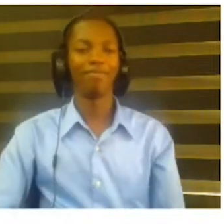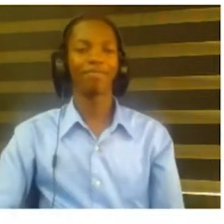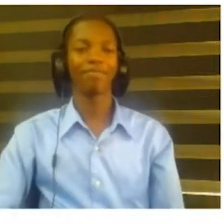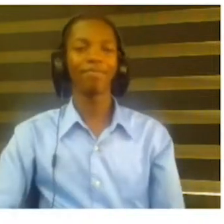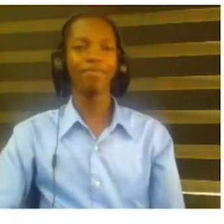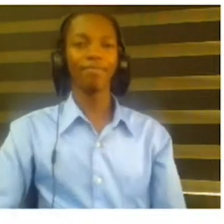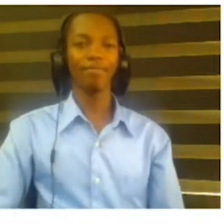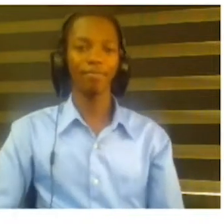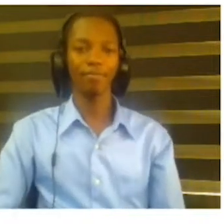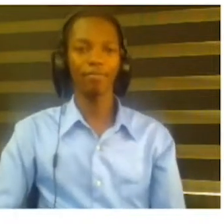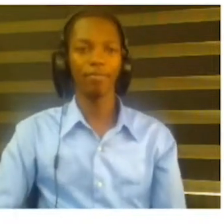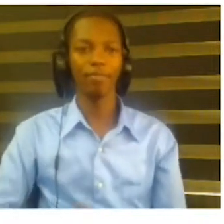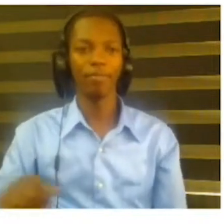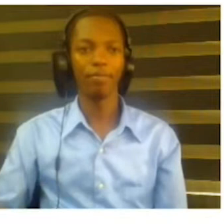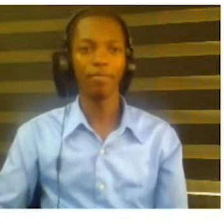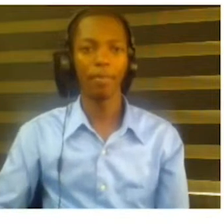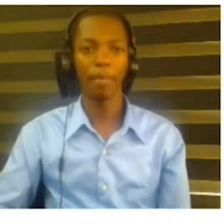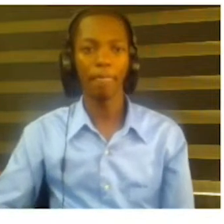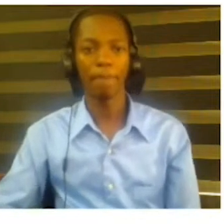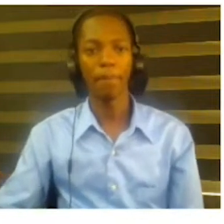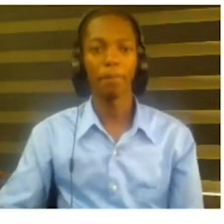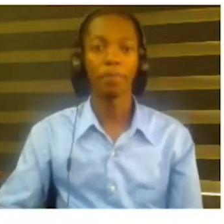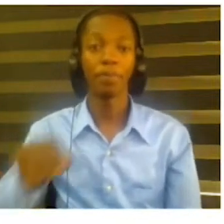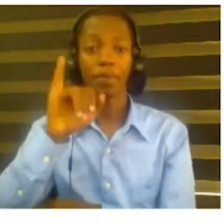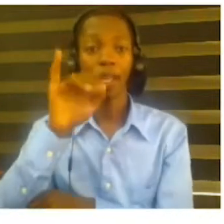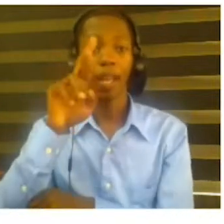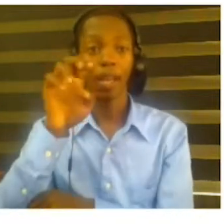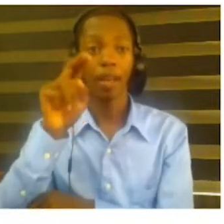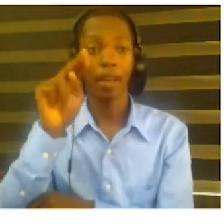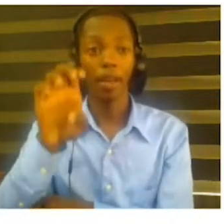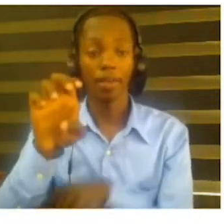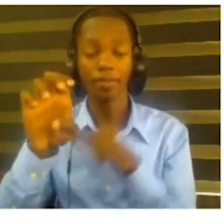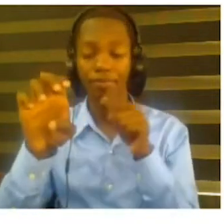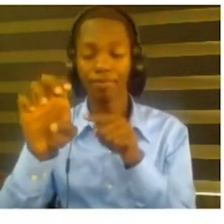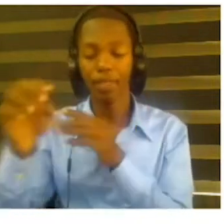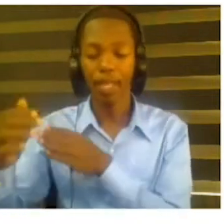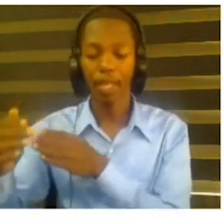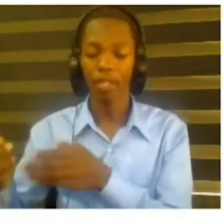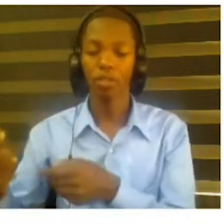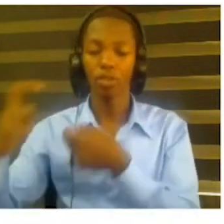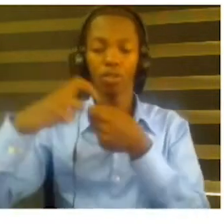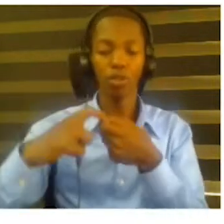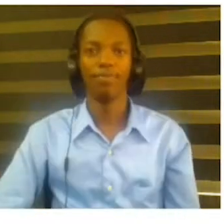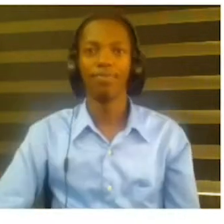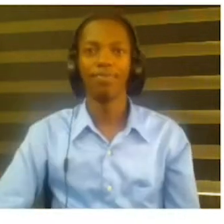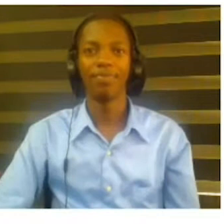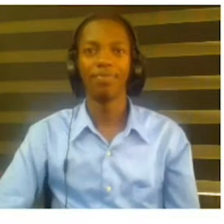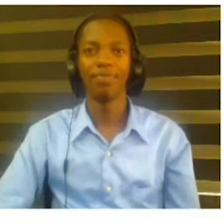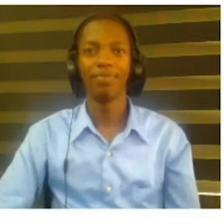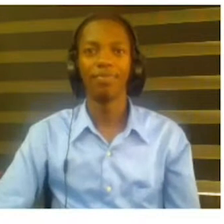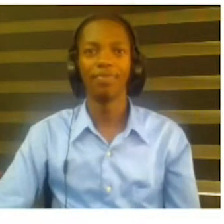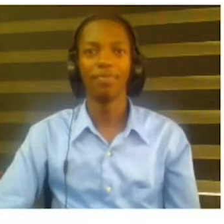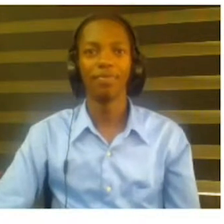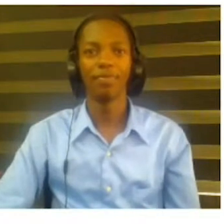Irene Mbarikirika will be joining Haben to facilitate the questions and the interactions. Thanks,